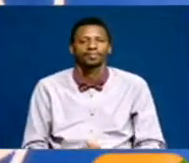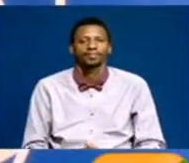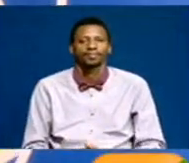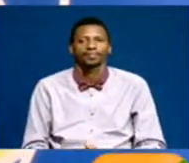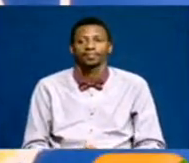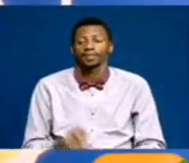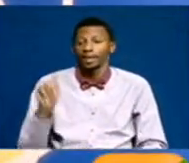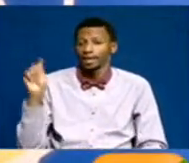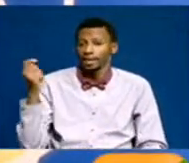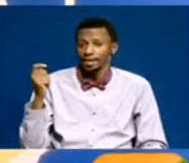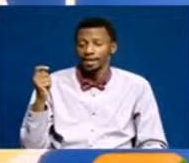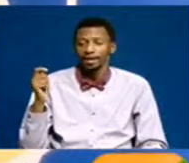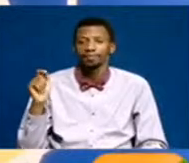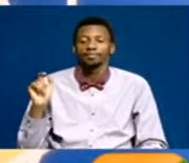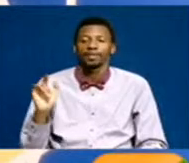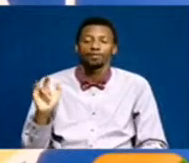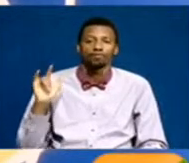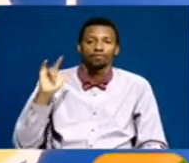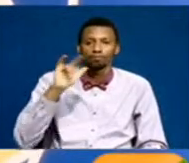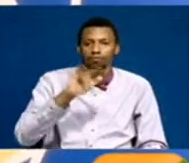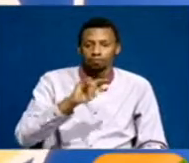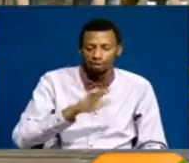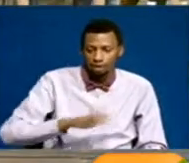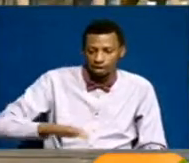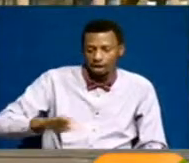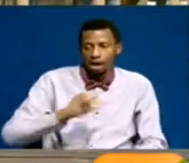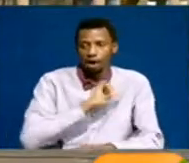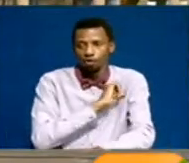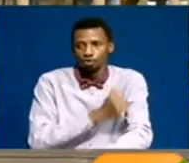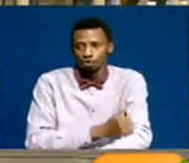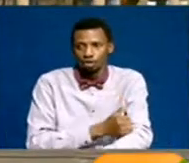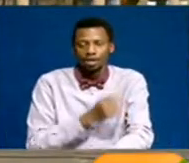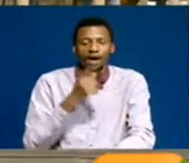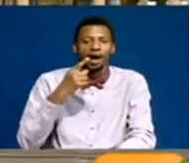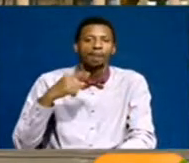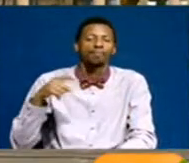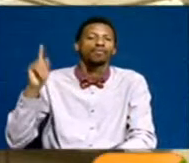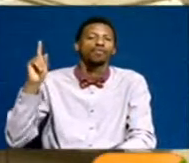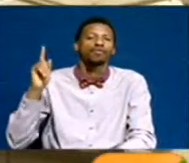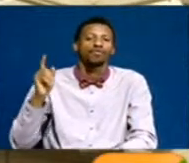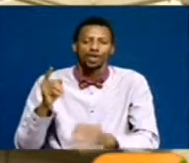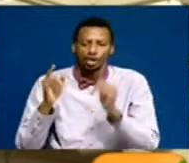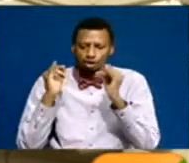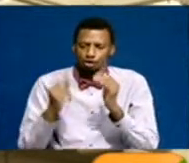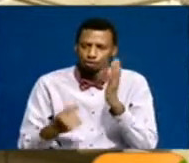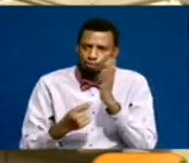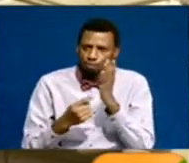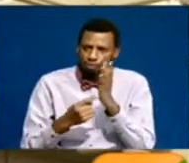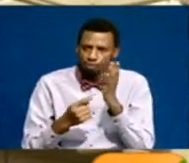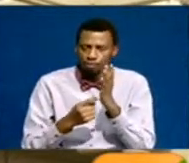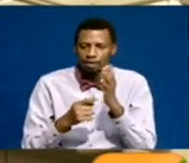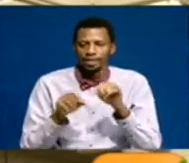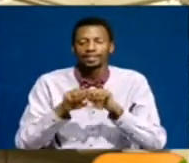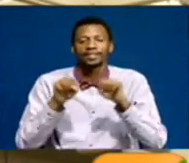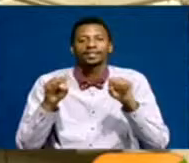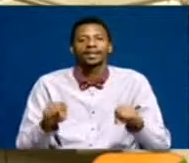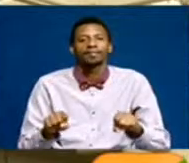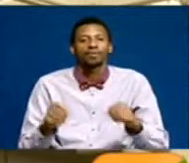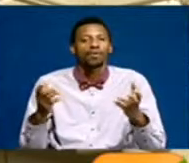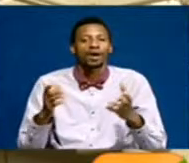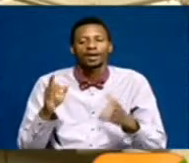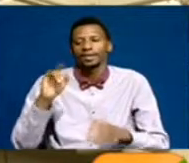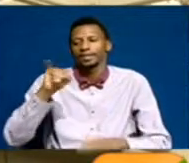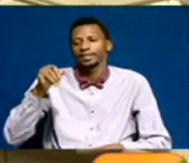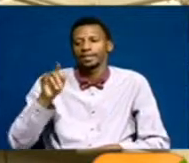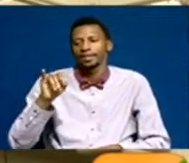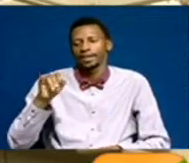The Kenya Airports Authority has commissioned a modern aircraft recovery system at Jomo Kenyatta International Airport in a